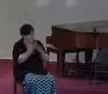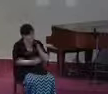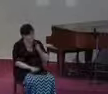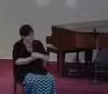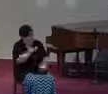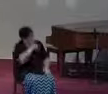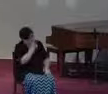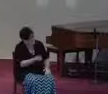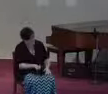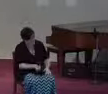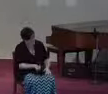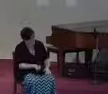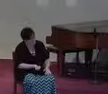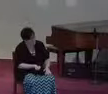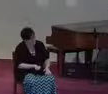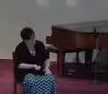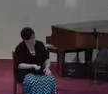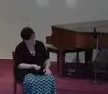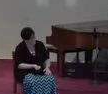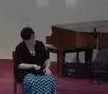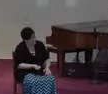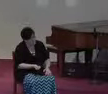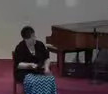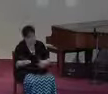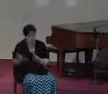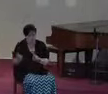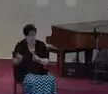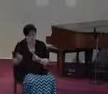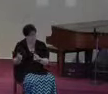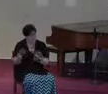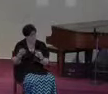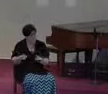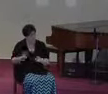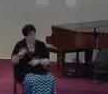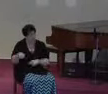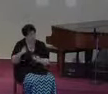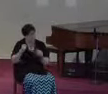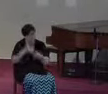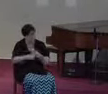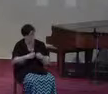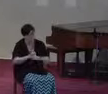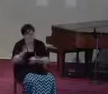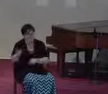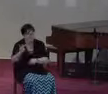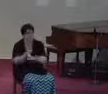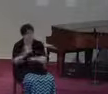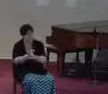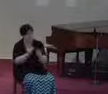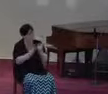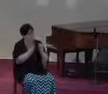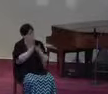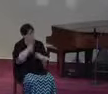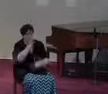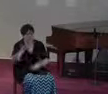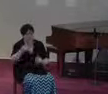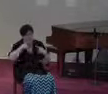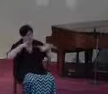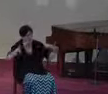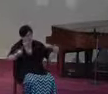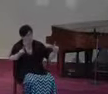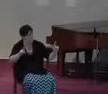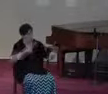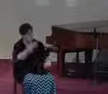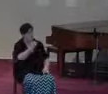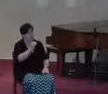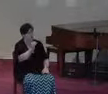Isn't that interesting? And what did he do in those years? He cared for Jesus' mother. He proclaimed the gospel. He did the